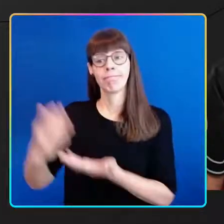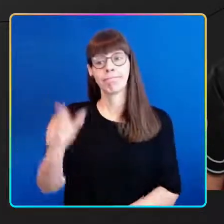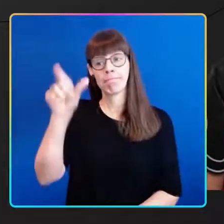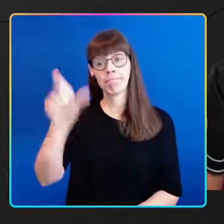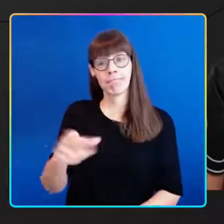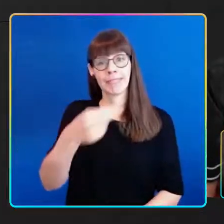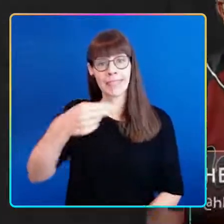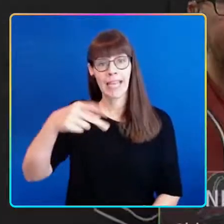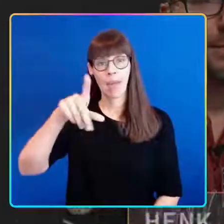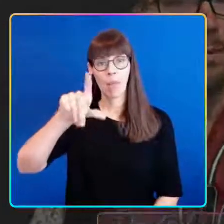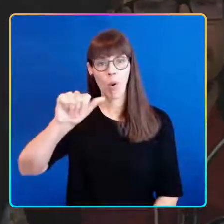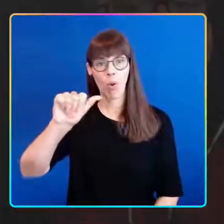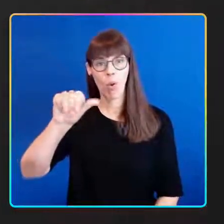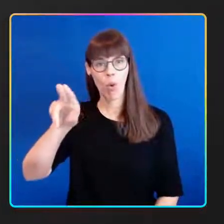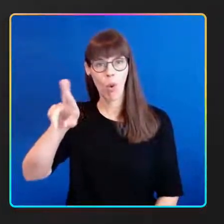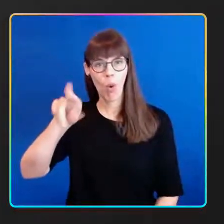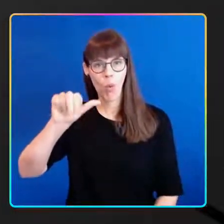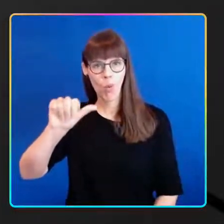in AI.